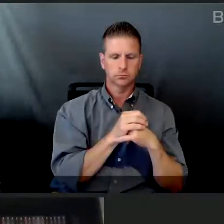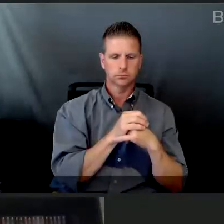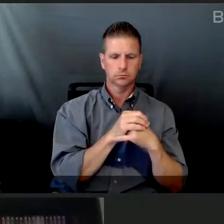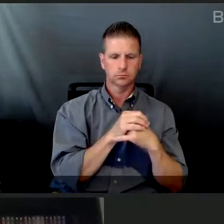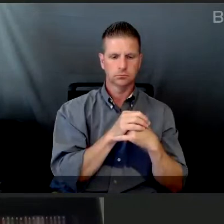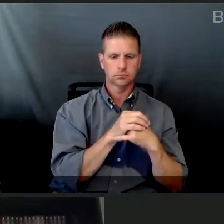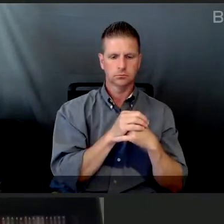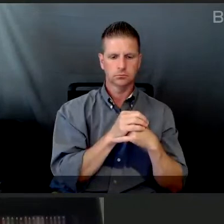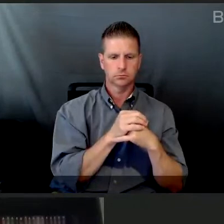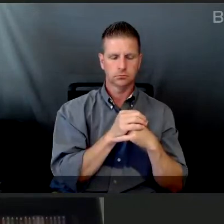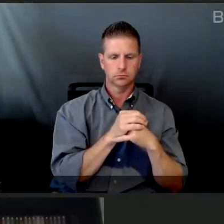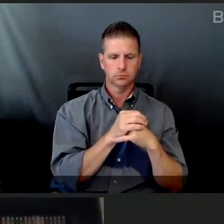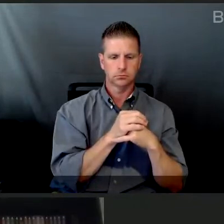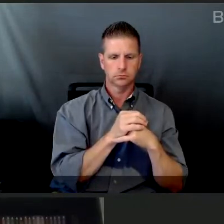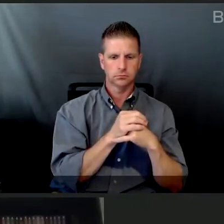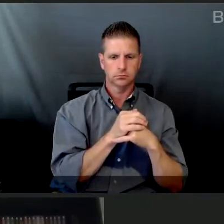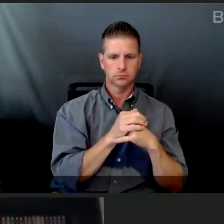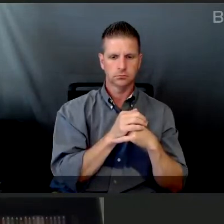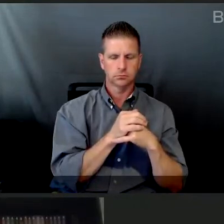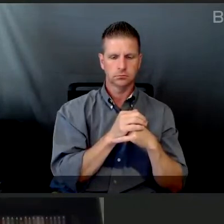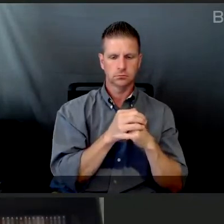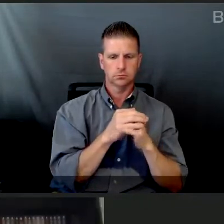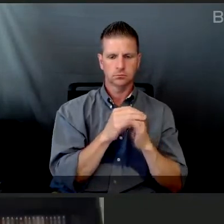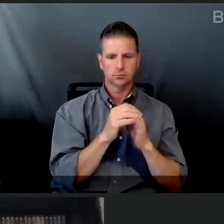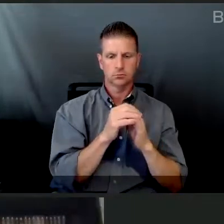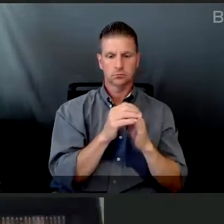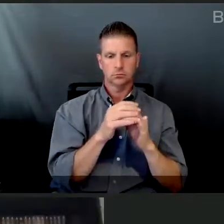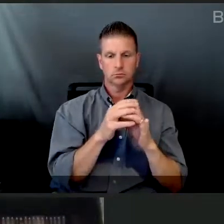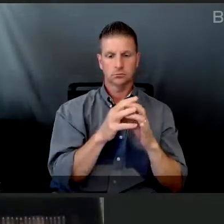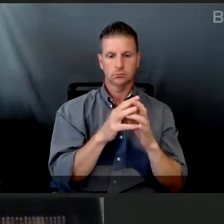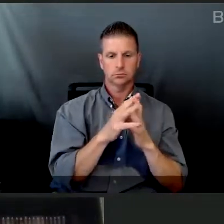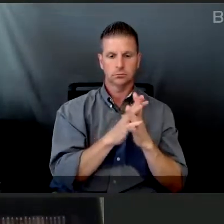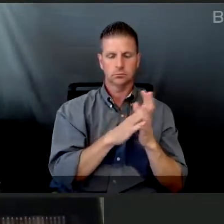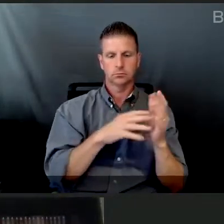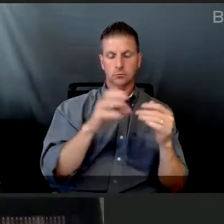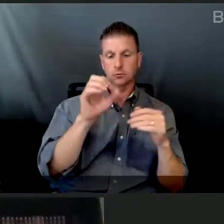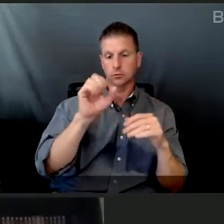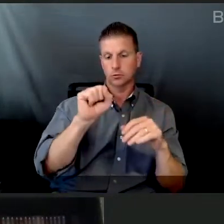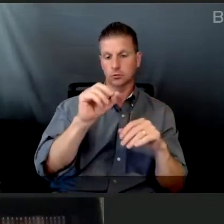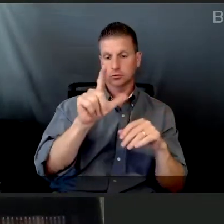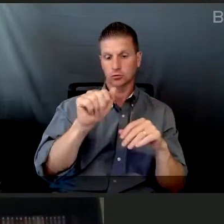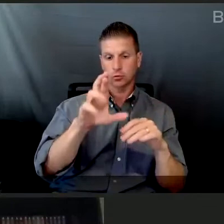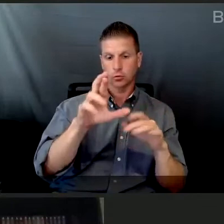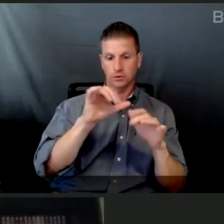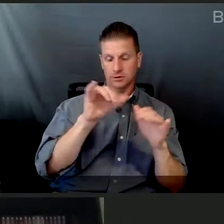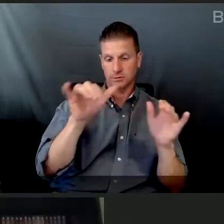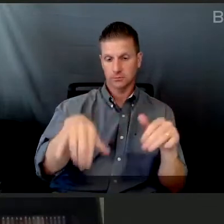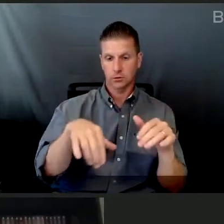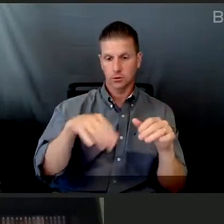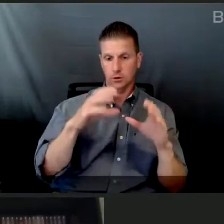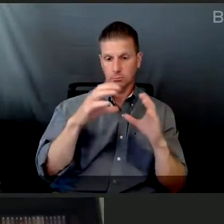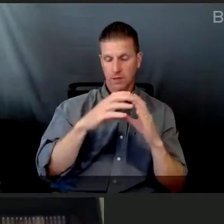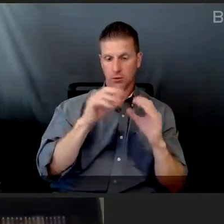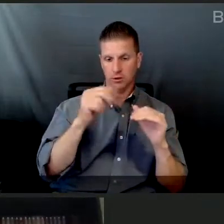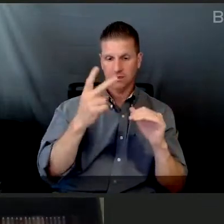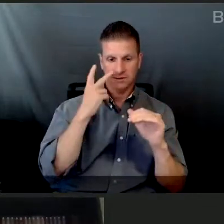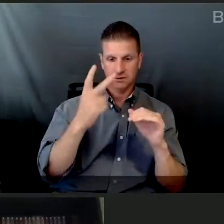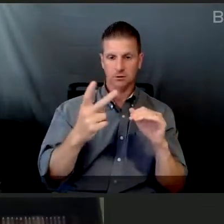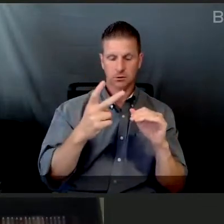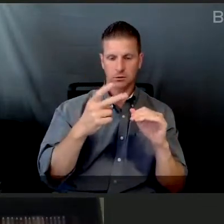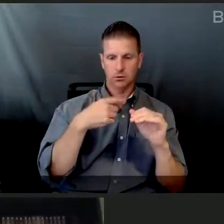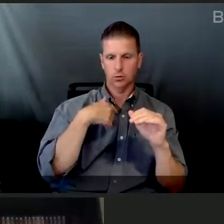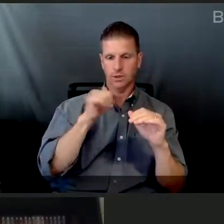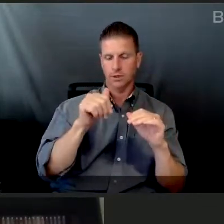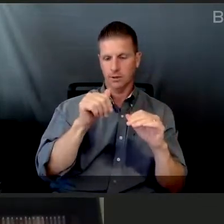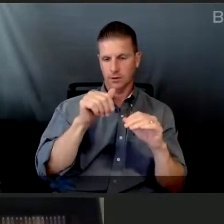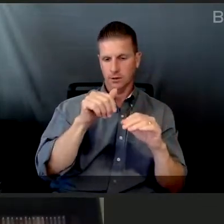I guess you might be looking at me. Well, solar system planets, we can see, like we can image them, we can